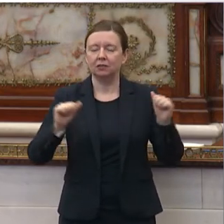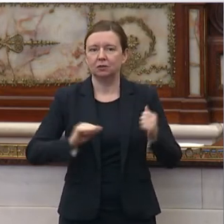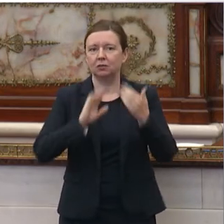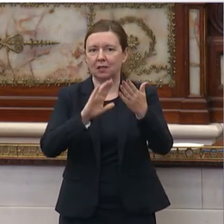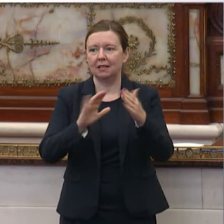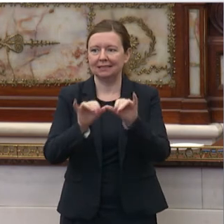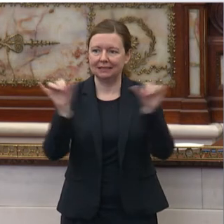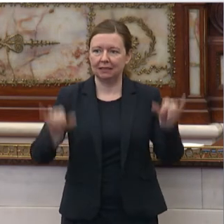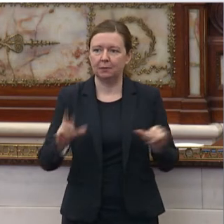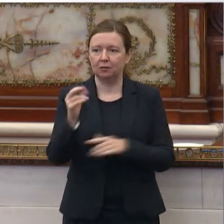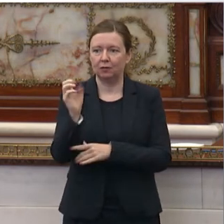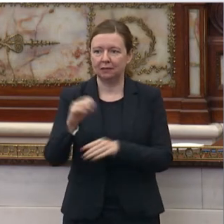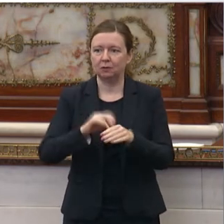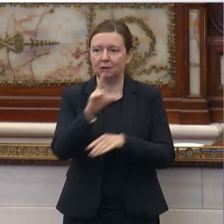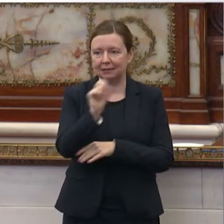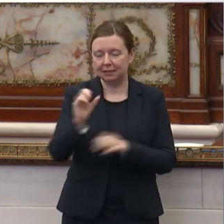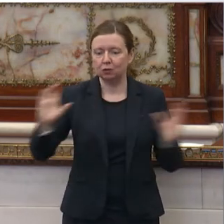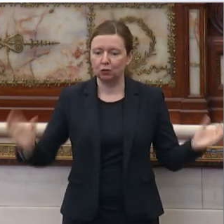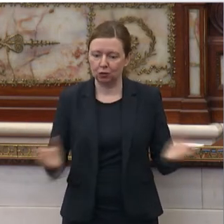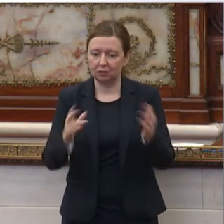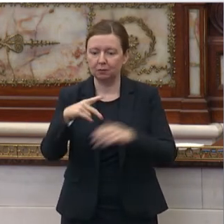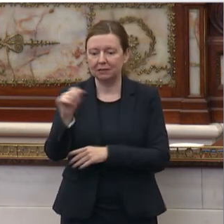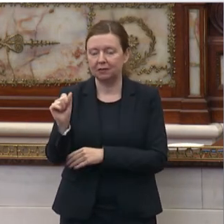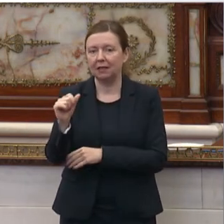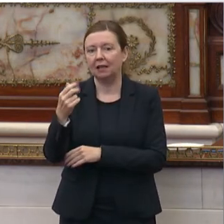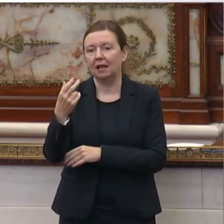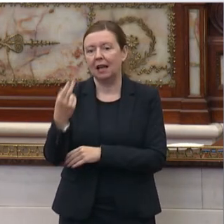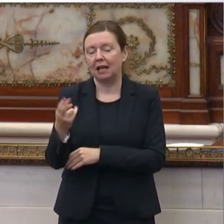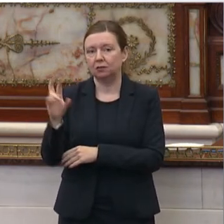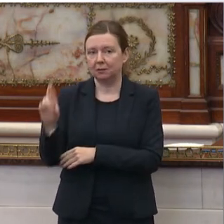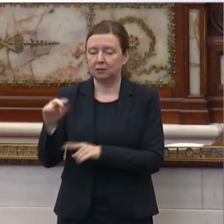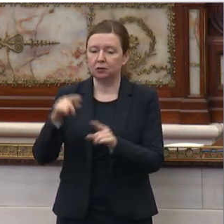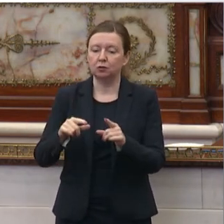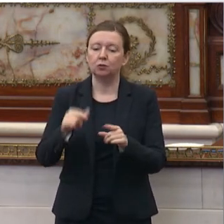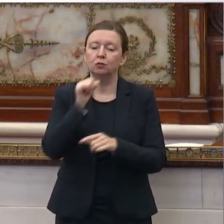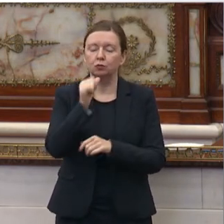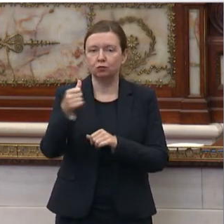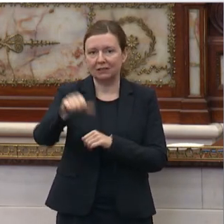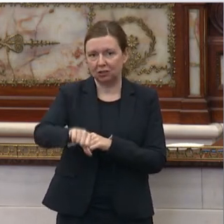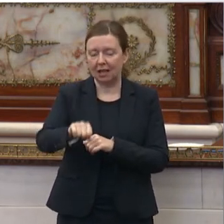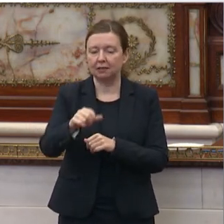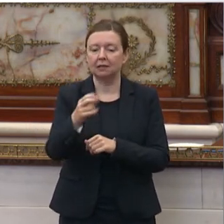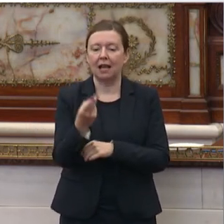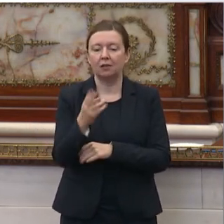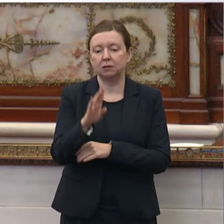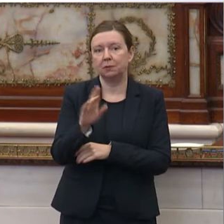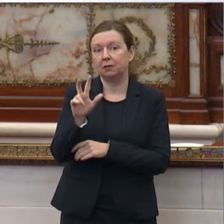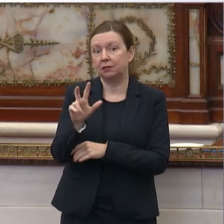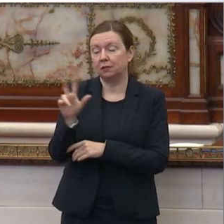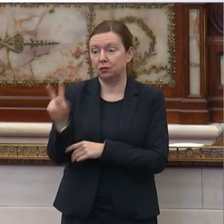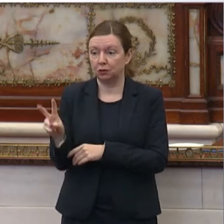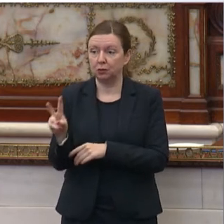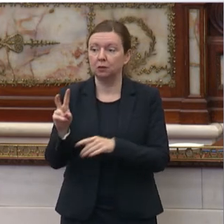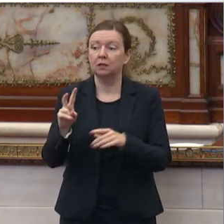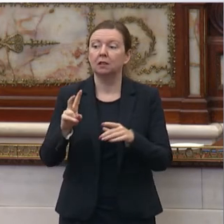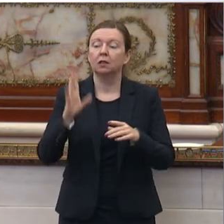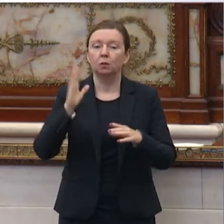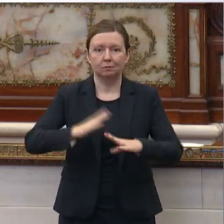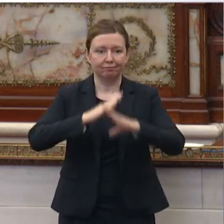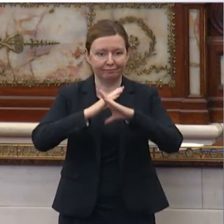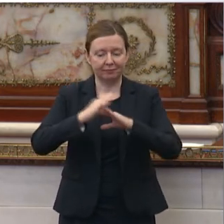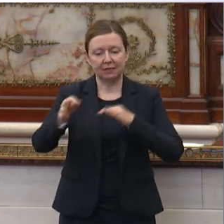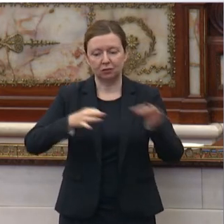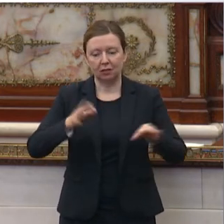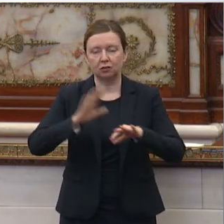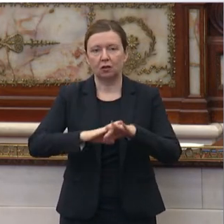the United States and Urging the Pennsylvania House of Representatives to Reject House Bill 1532, which aims to prohibit instruction on